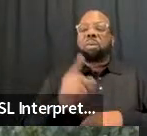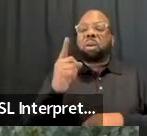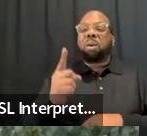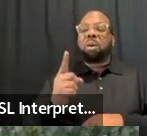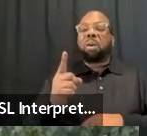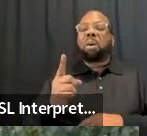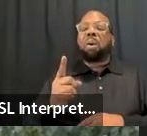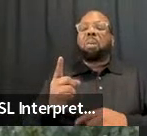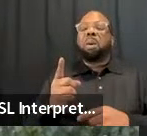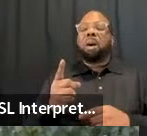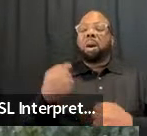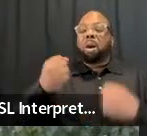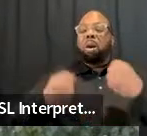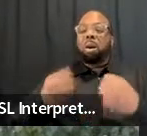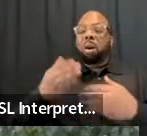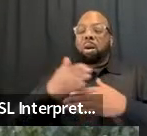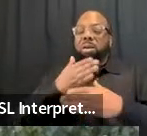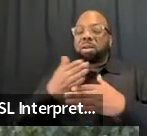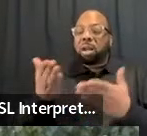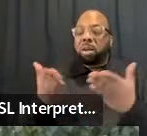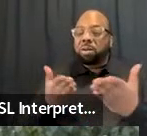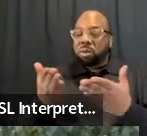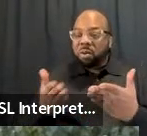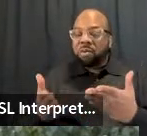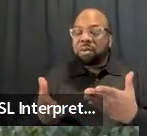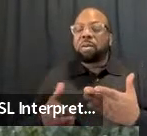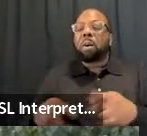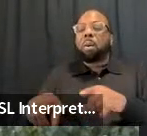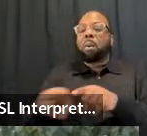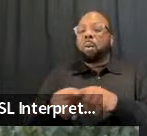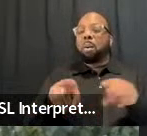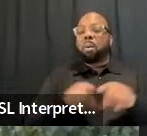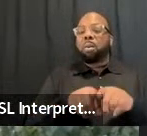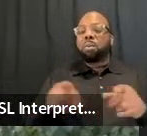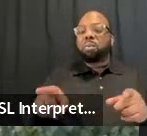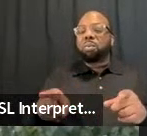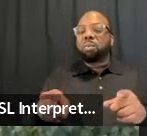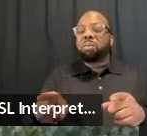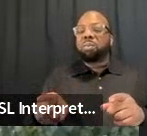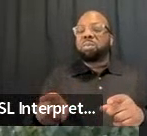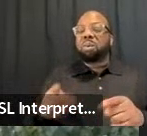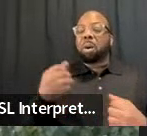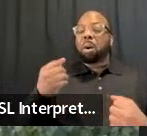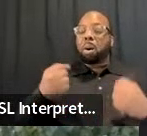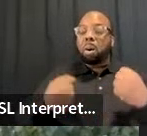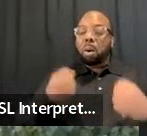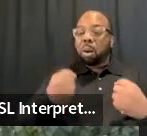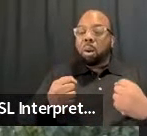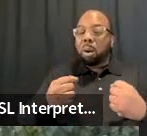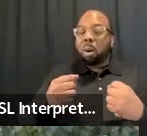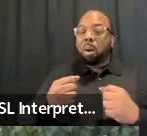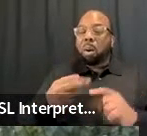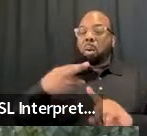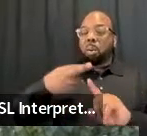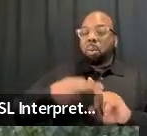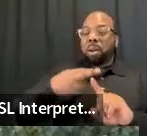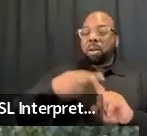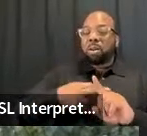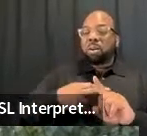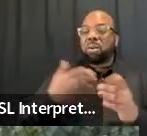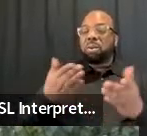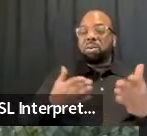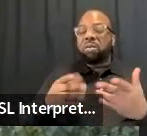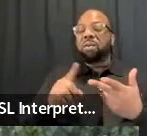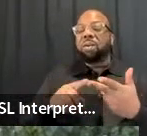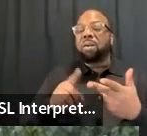services, such as the ones we were just talking about, but also more conventional car rental services. And finally, the storage